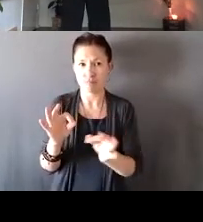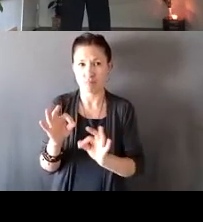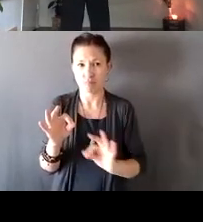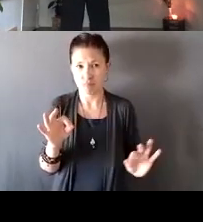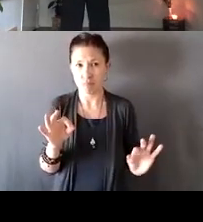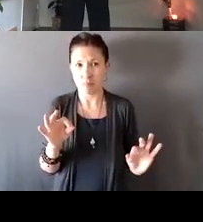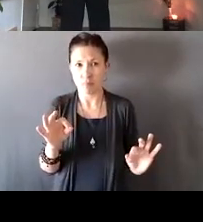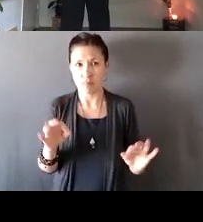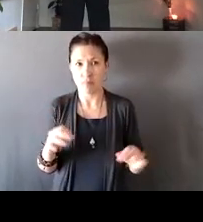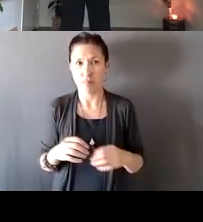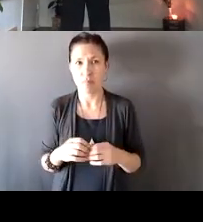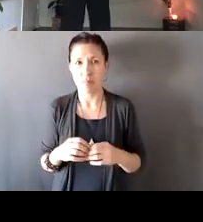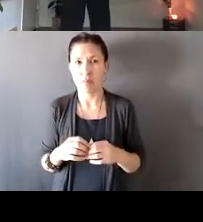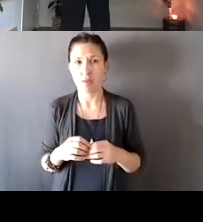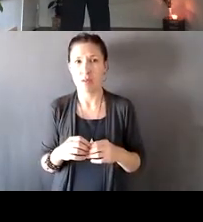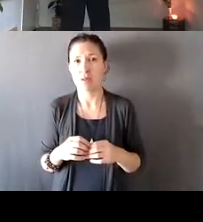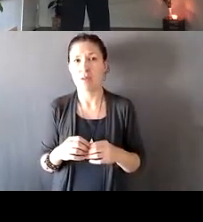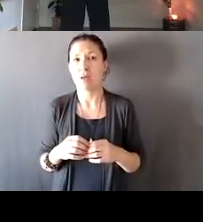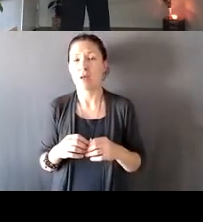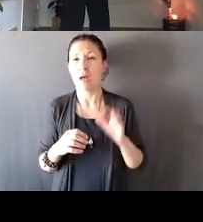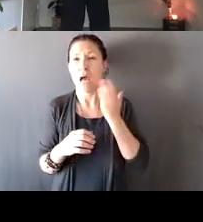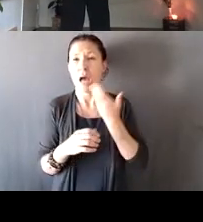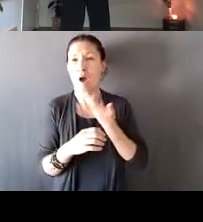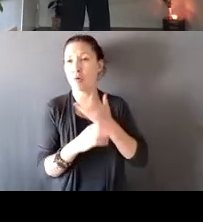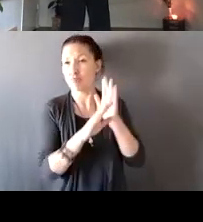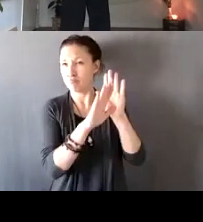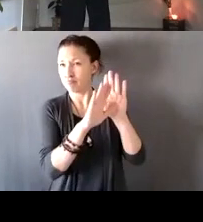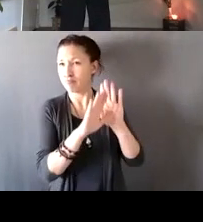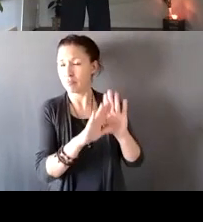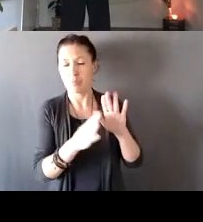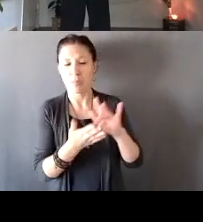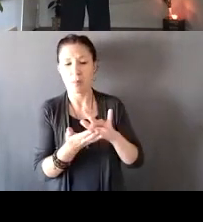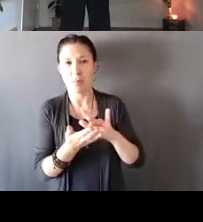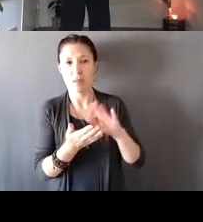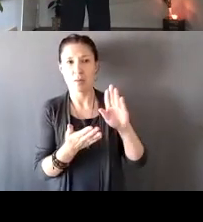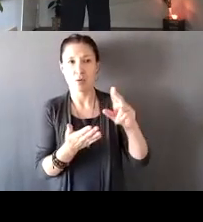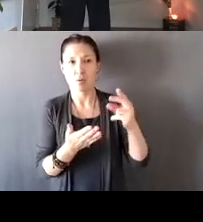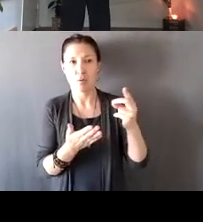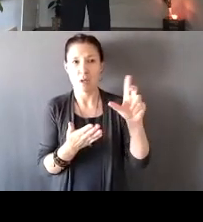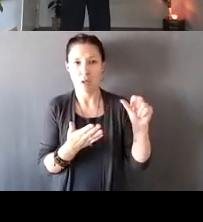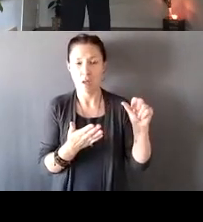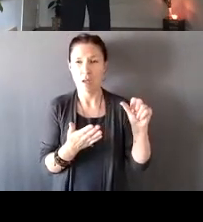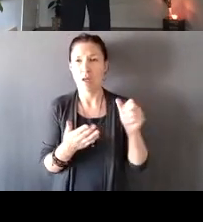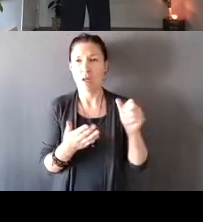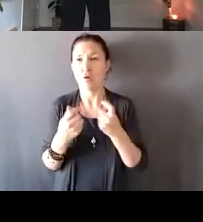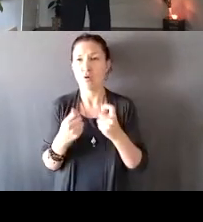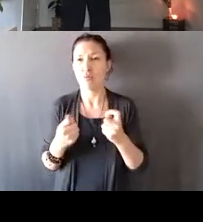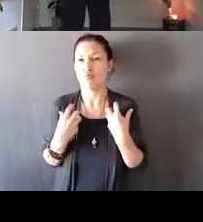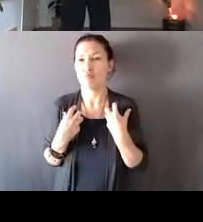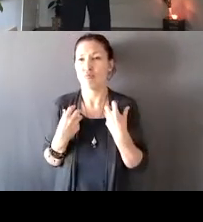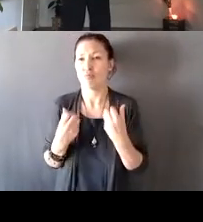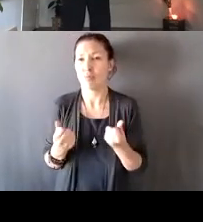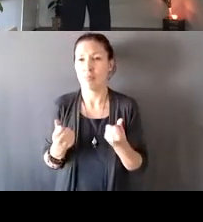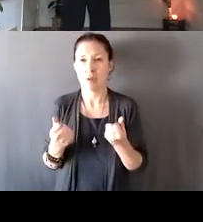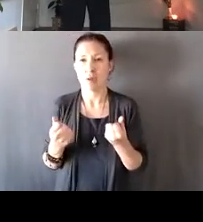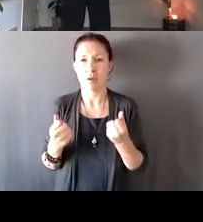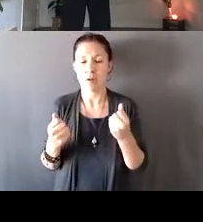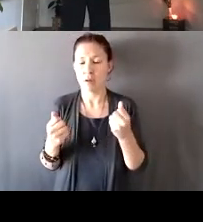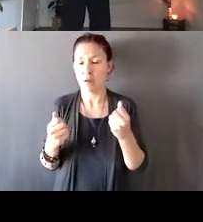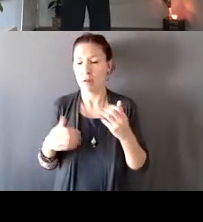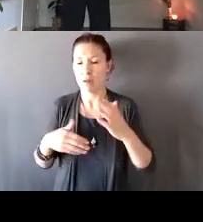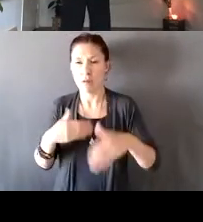The great medicine Buddha, to cure us of all illness, including the illness